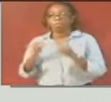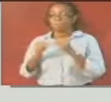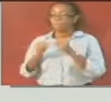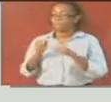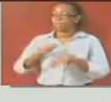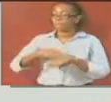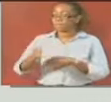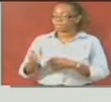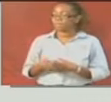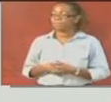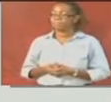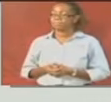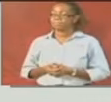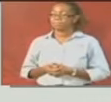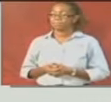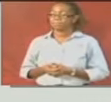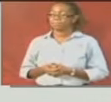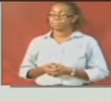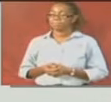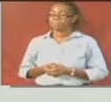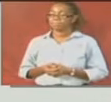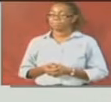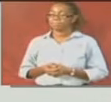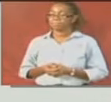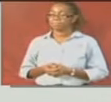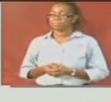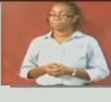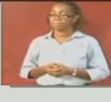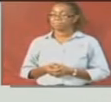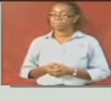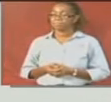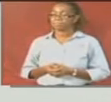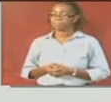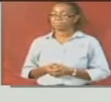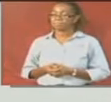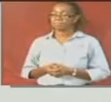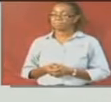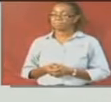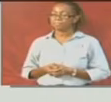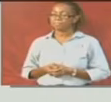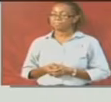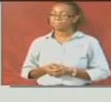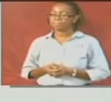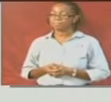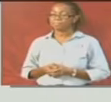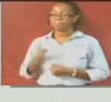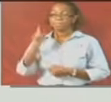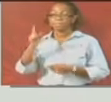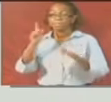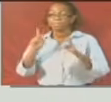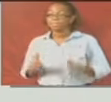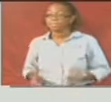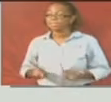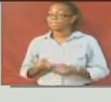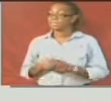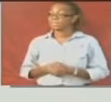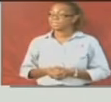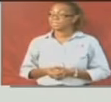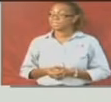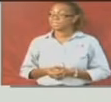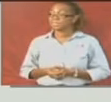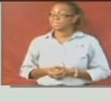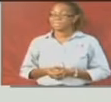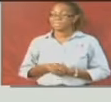you. We now go with CL Communications. Good morning. This is Natalie from